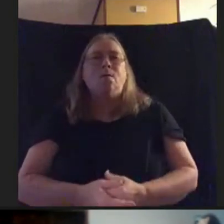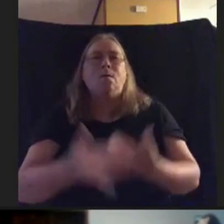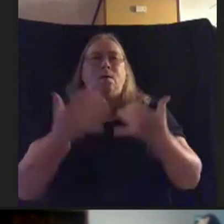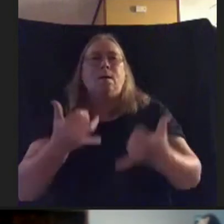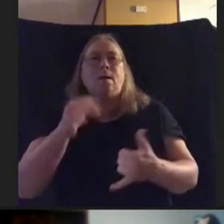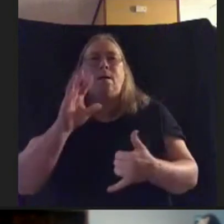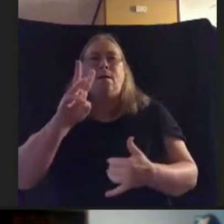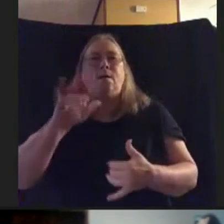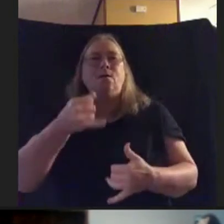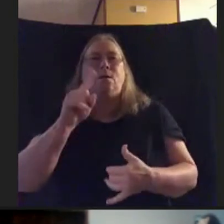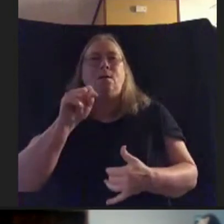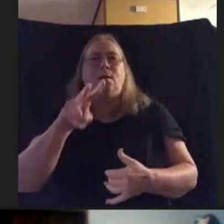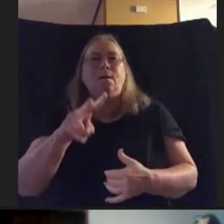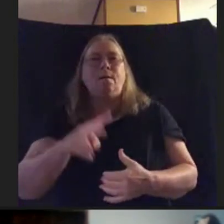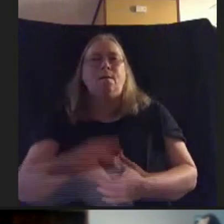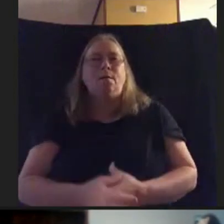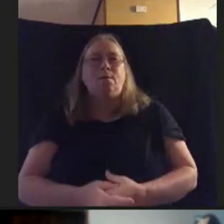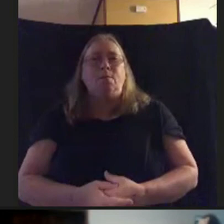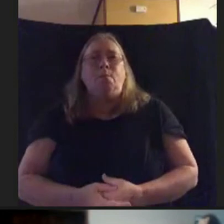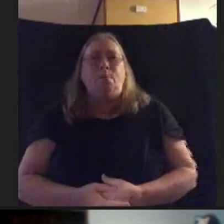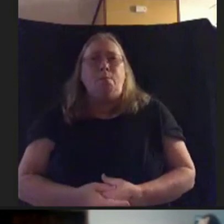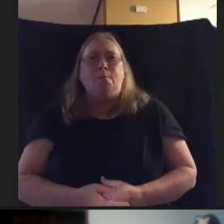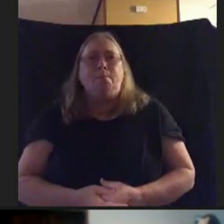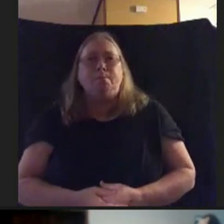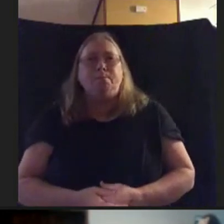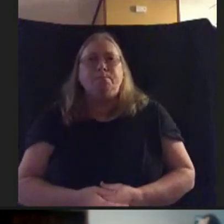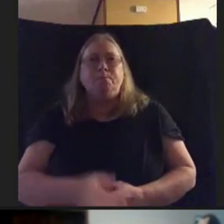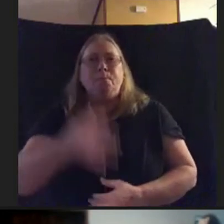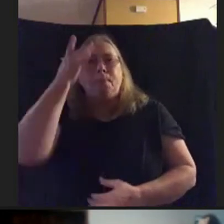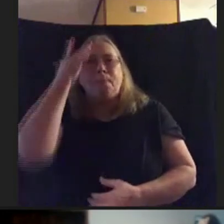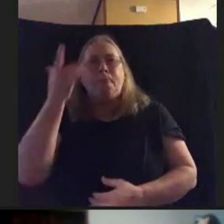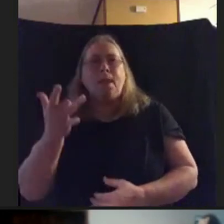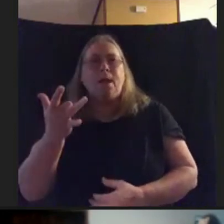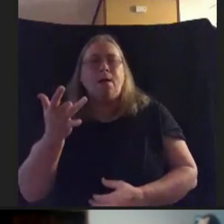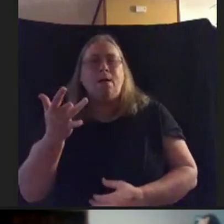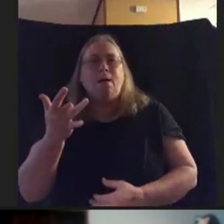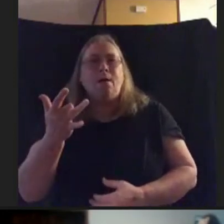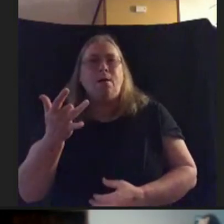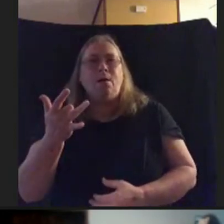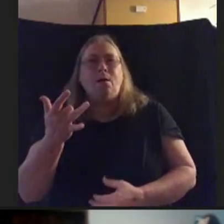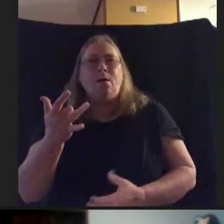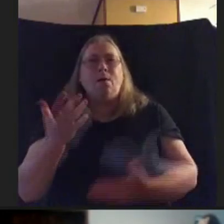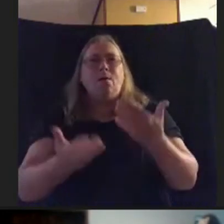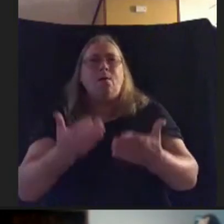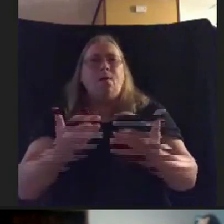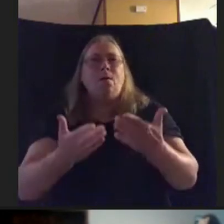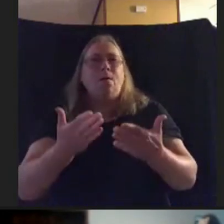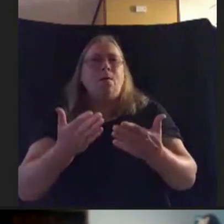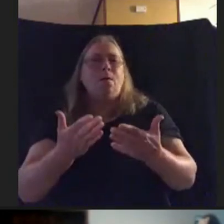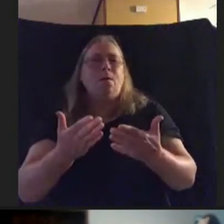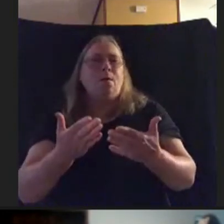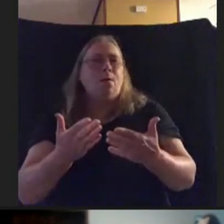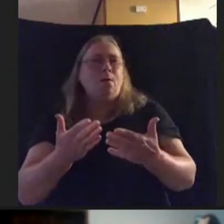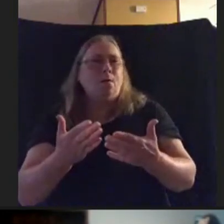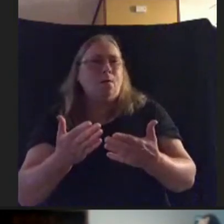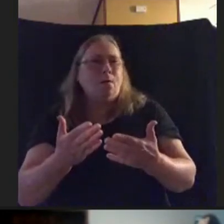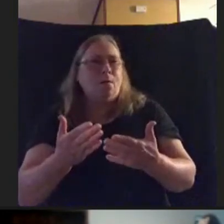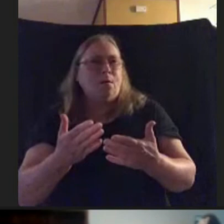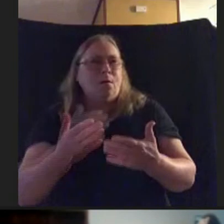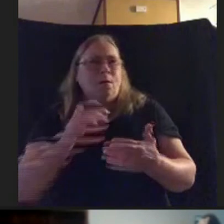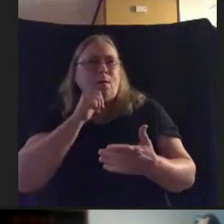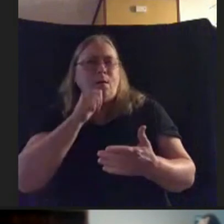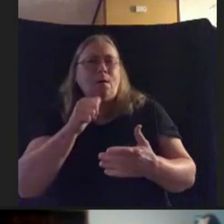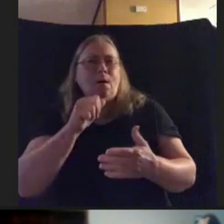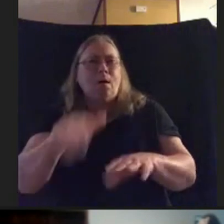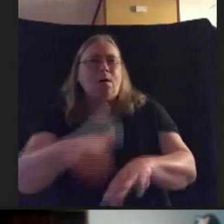WJTV. Why was there a decision, and who made the decision to not initially put a drive-through